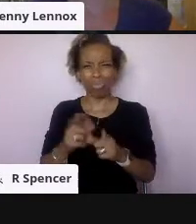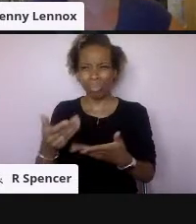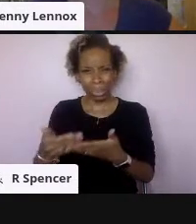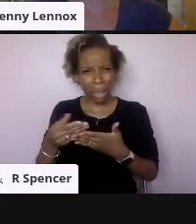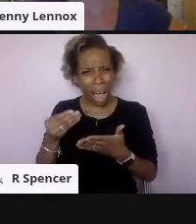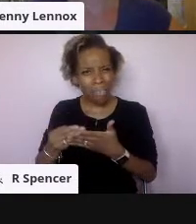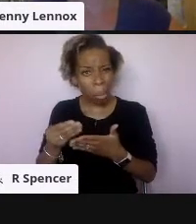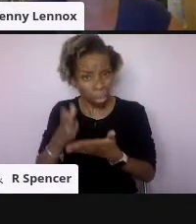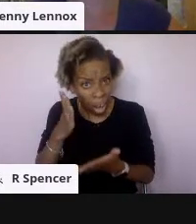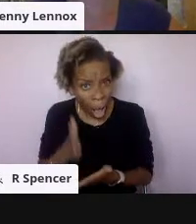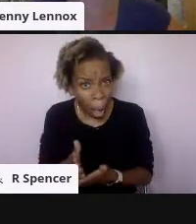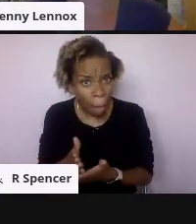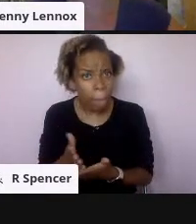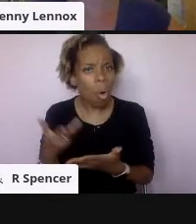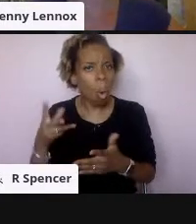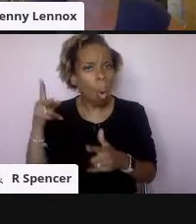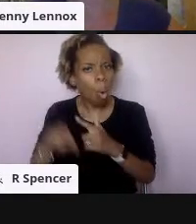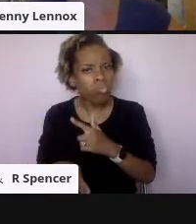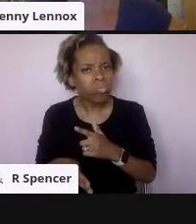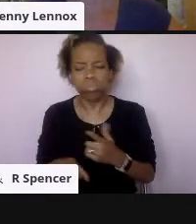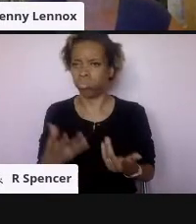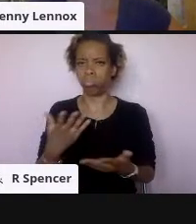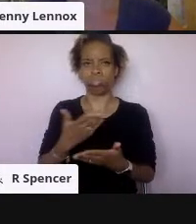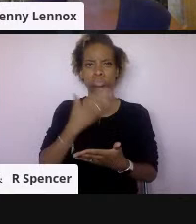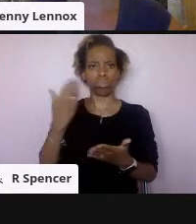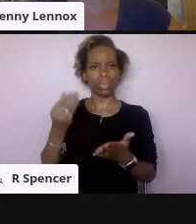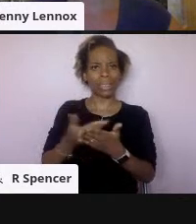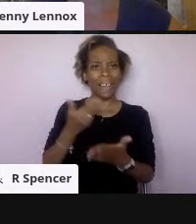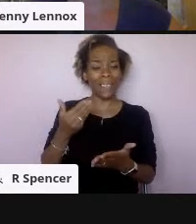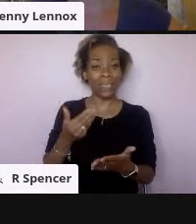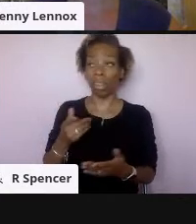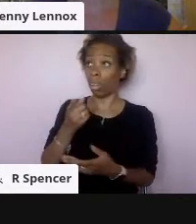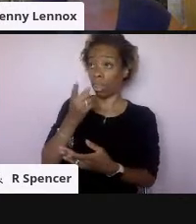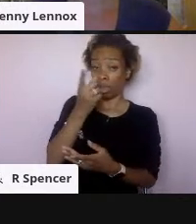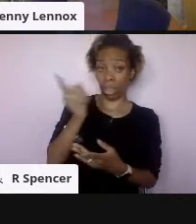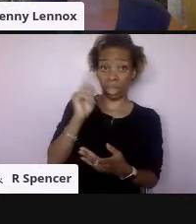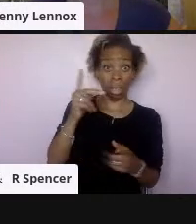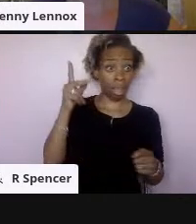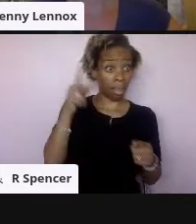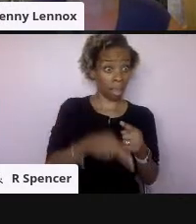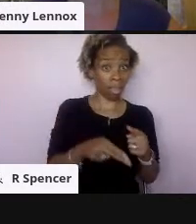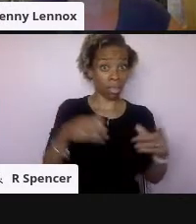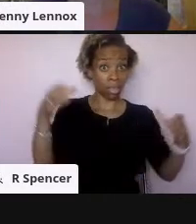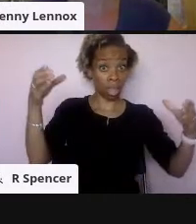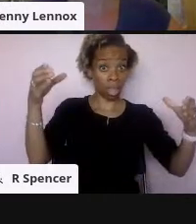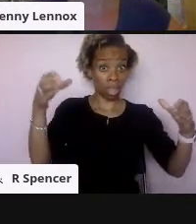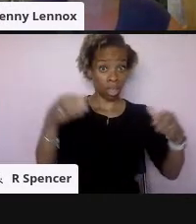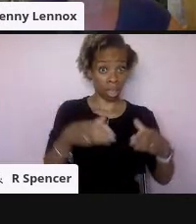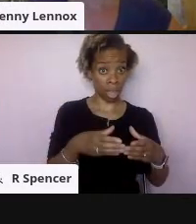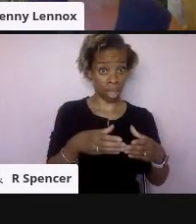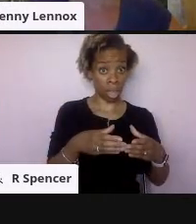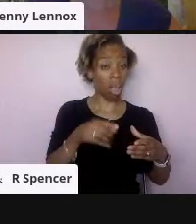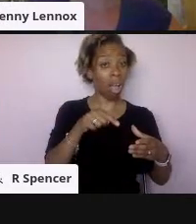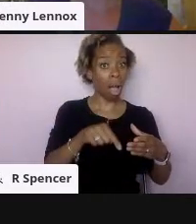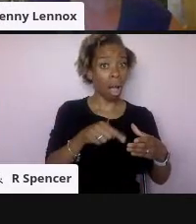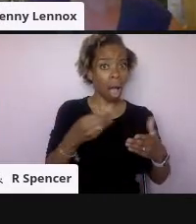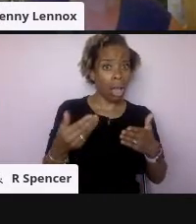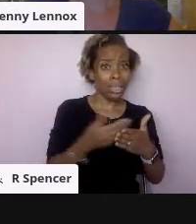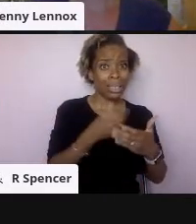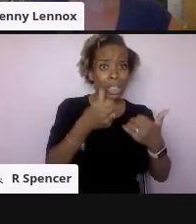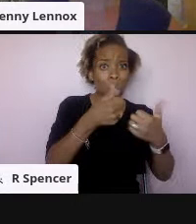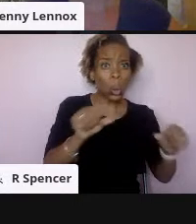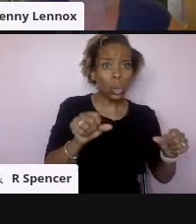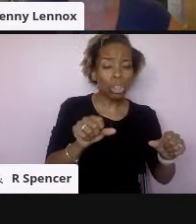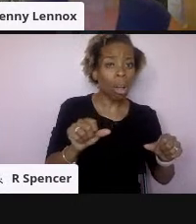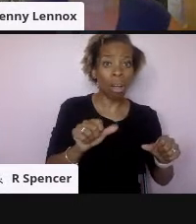the headcount by cutting off casualised staff, all they're doing is just saving up a problem that will later be revisited. So they'll be bringing